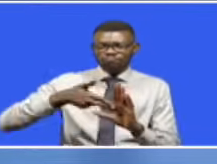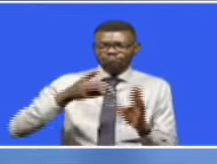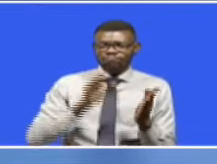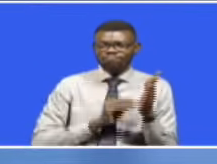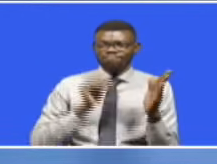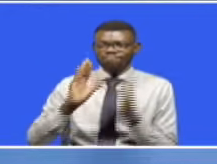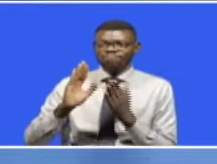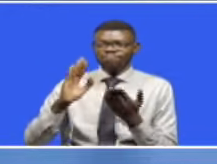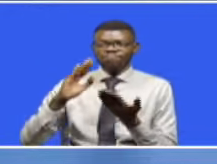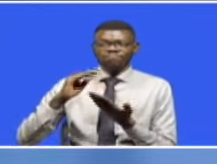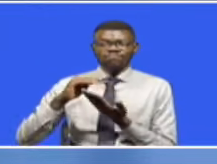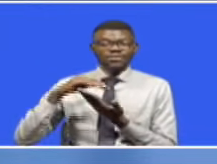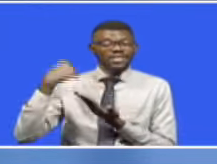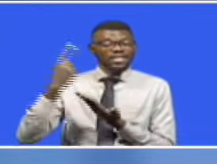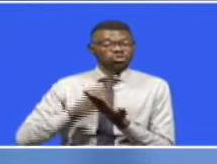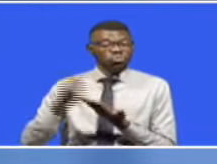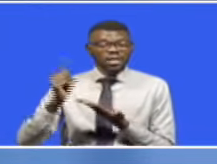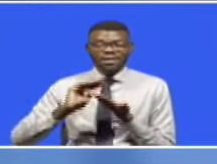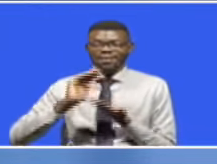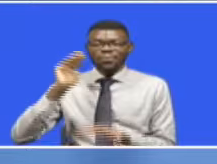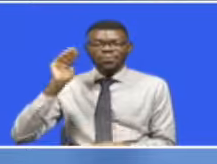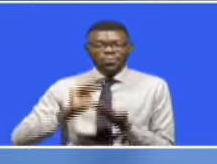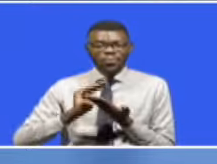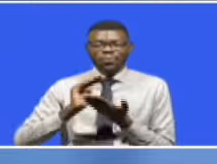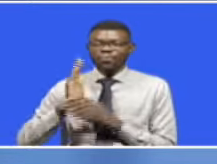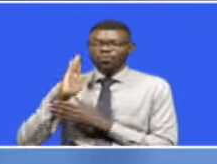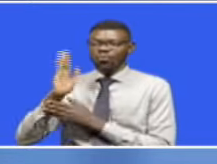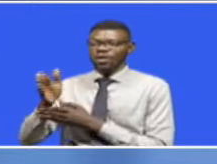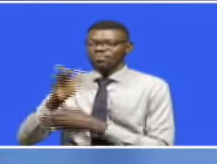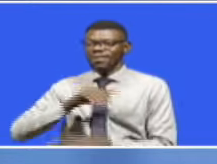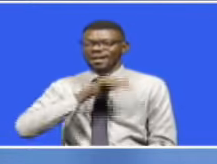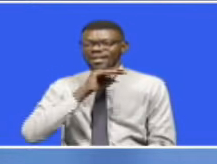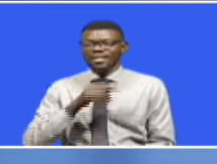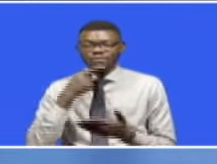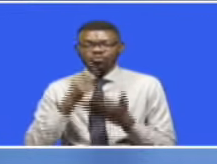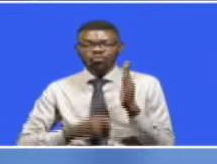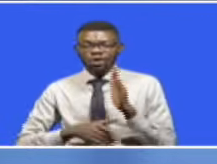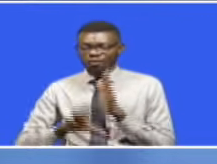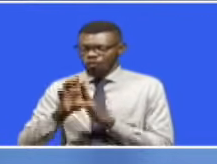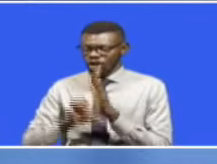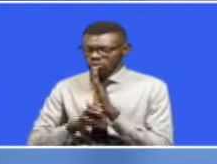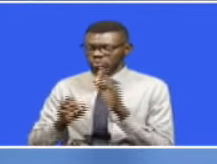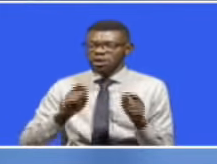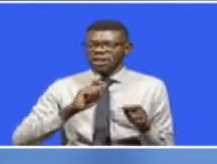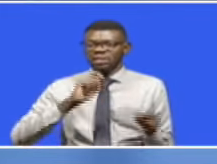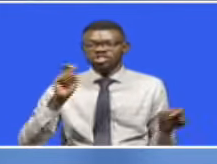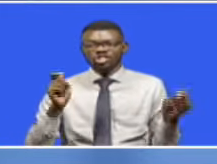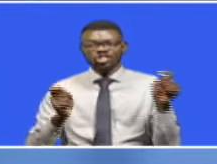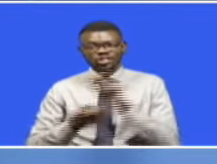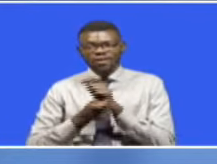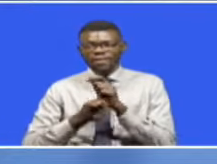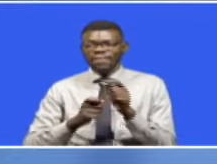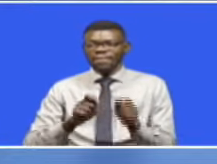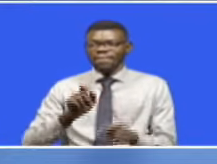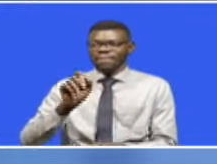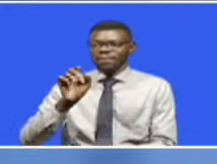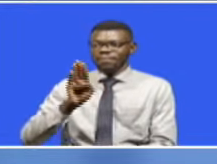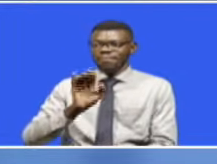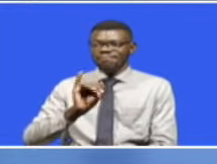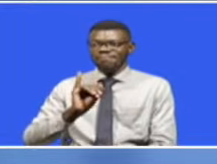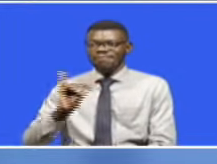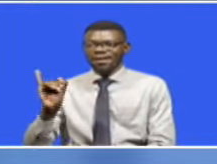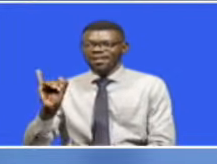be reduced in the course of next week. Raila also maintained that constitutional reforms envisaged in the BBI